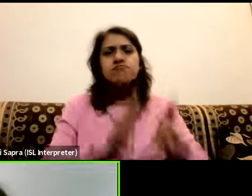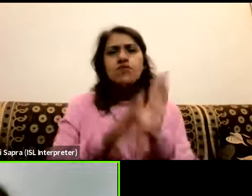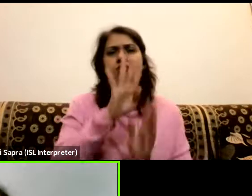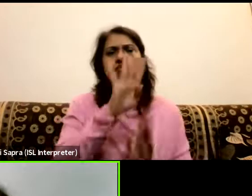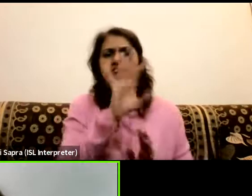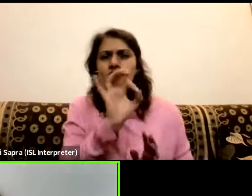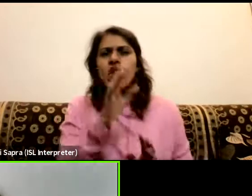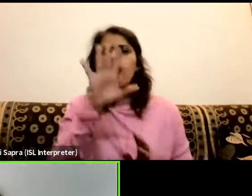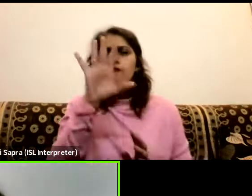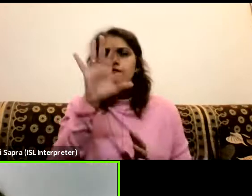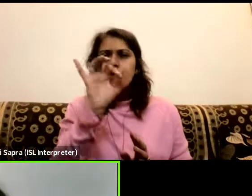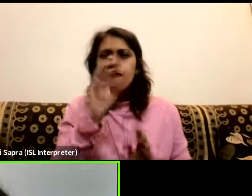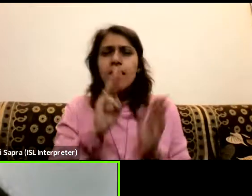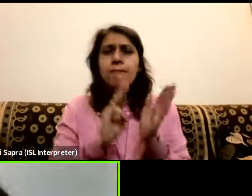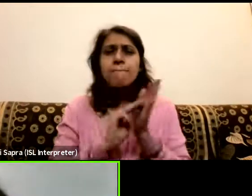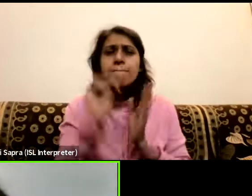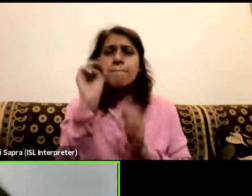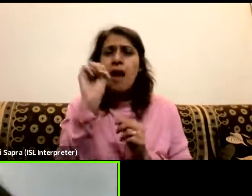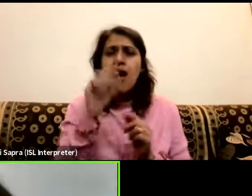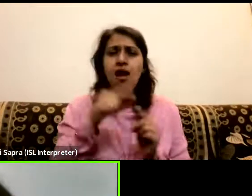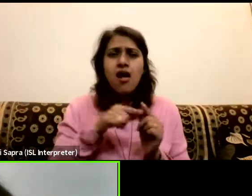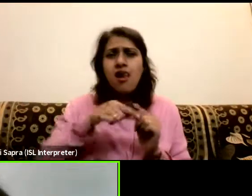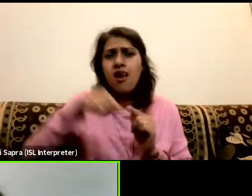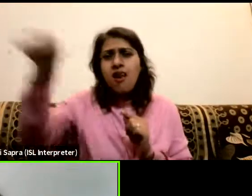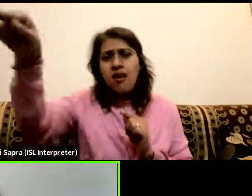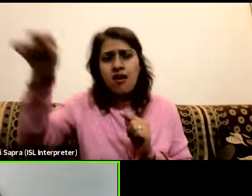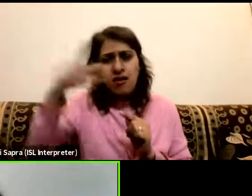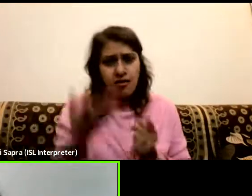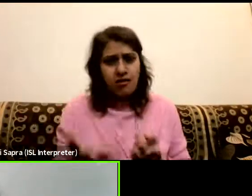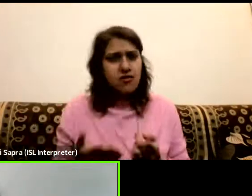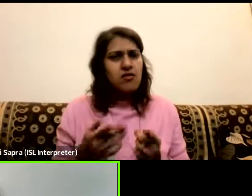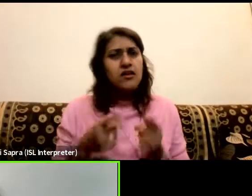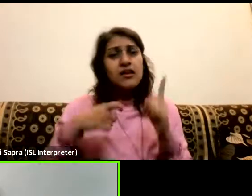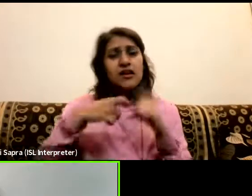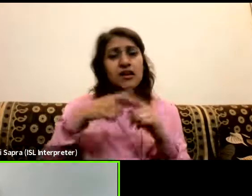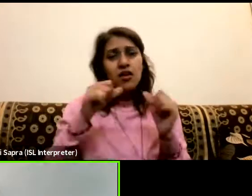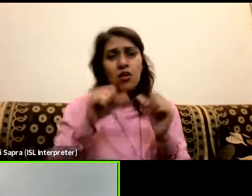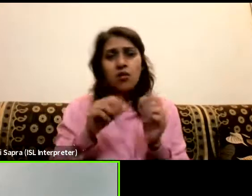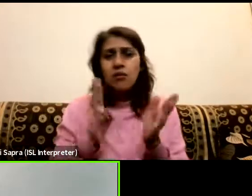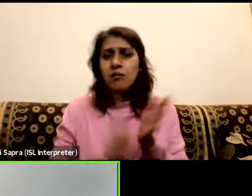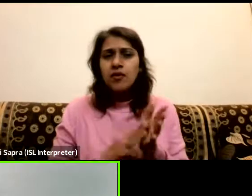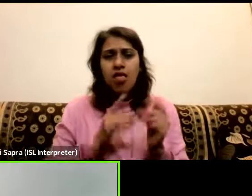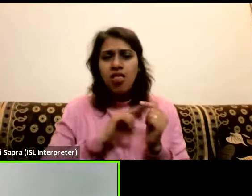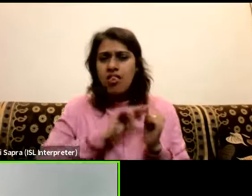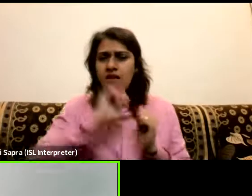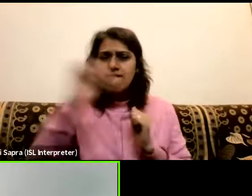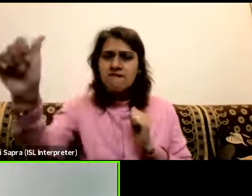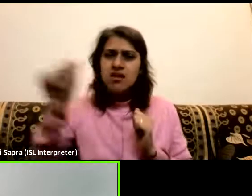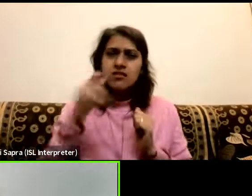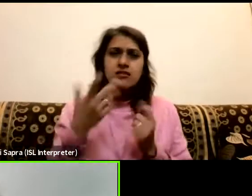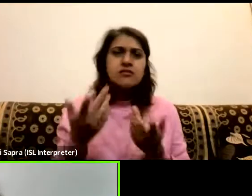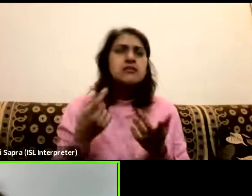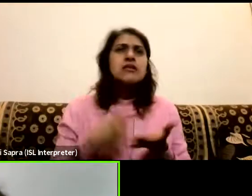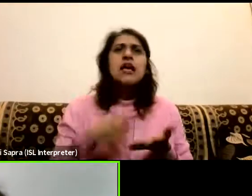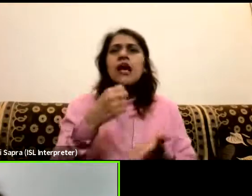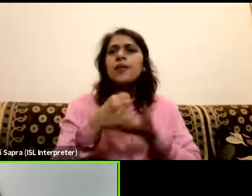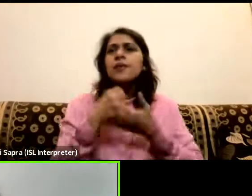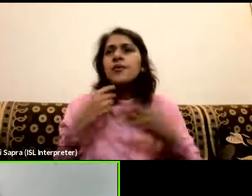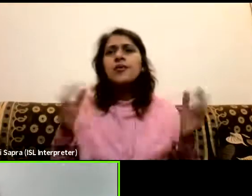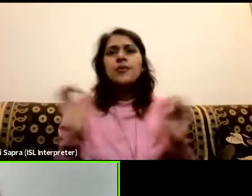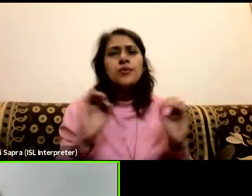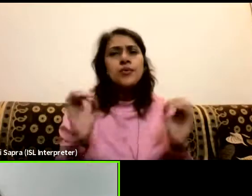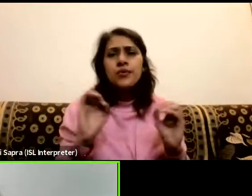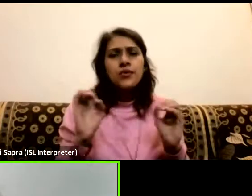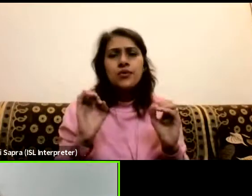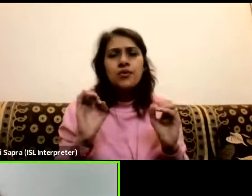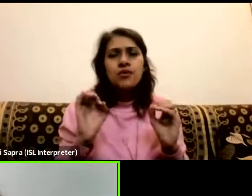50 miles or kilometers in rural areas to get any support, get any kind of rehabilitation support,